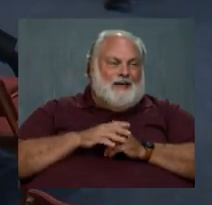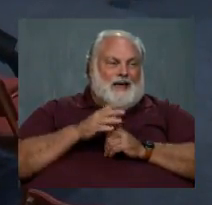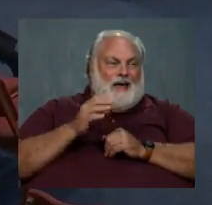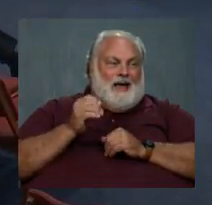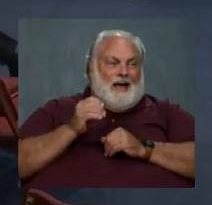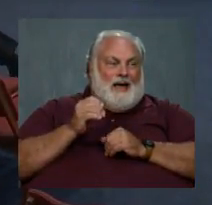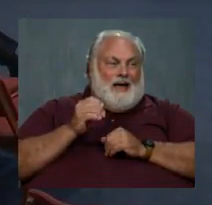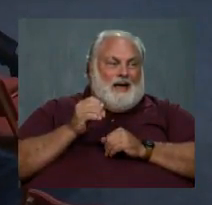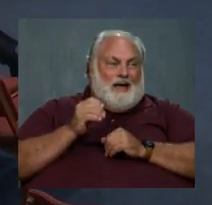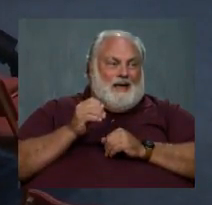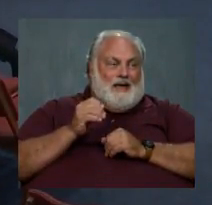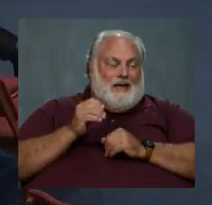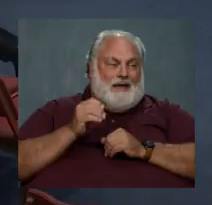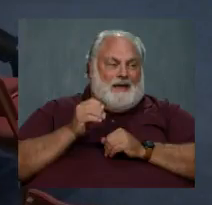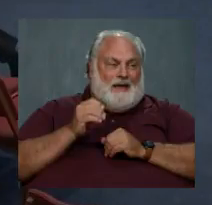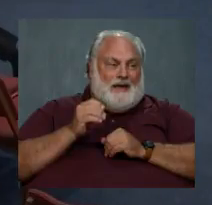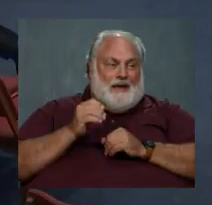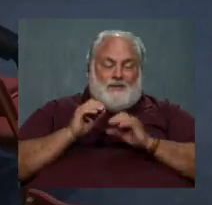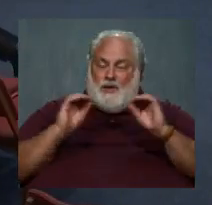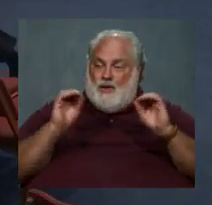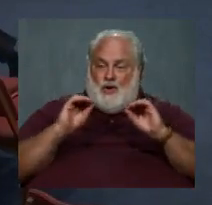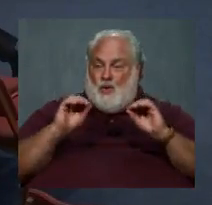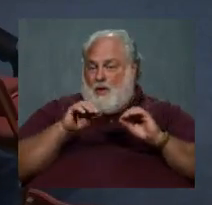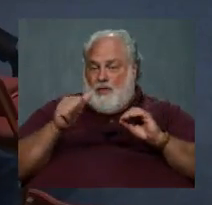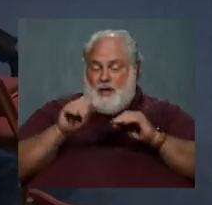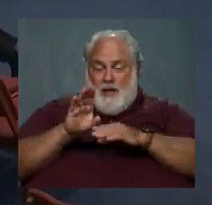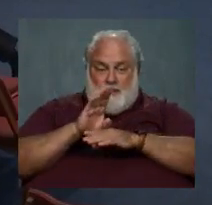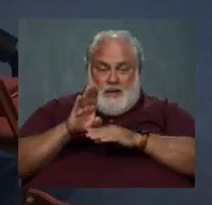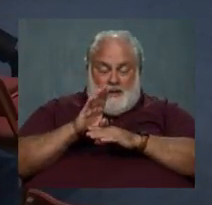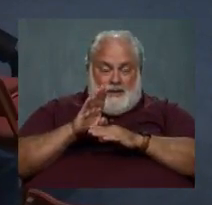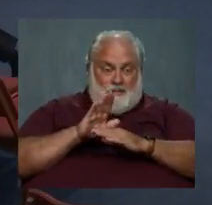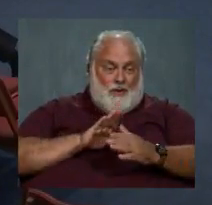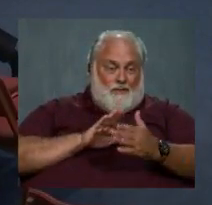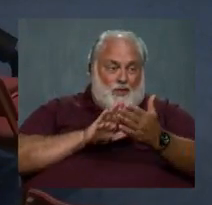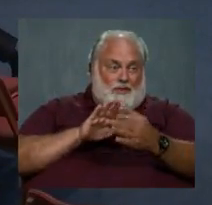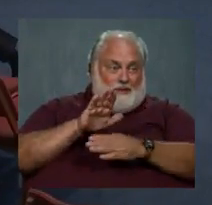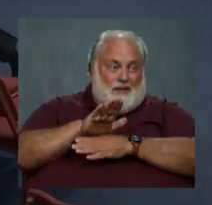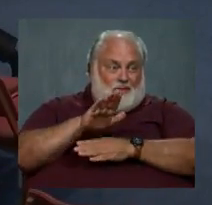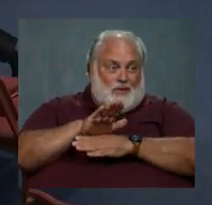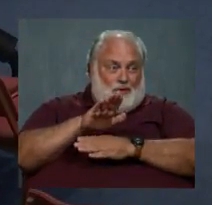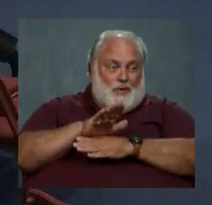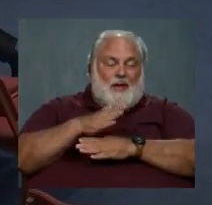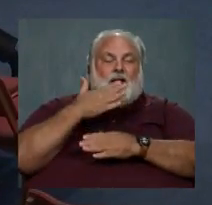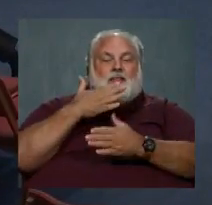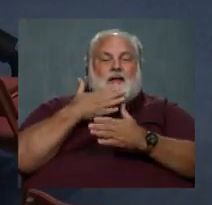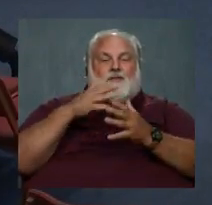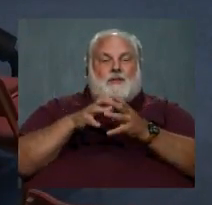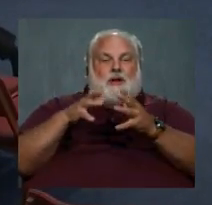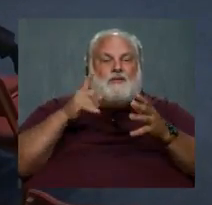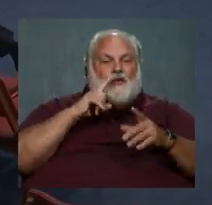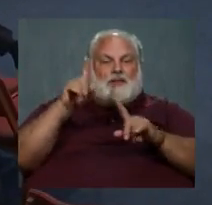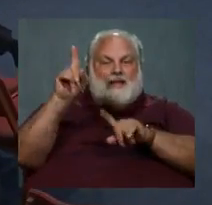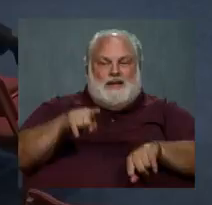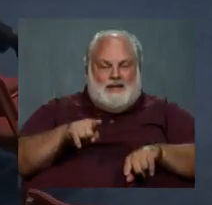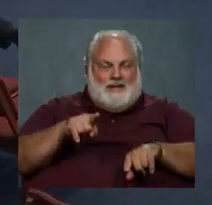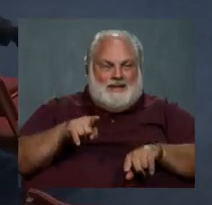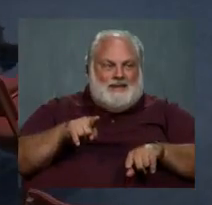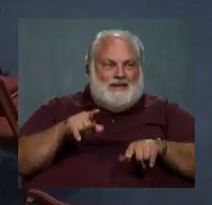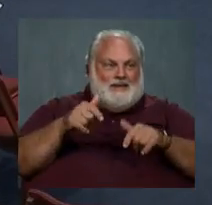And if there's no other business to come before us this afternoon, thank you all very much for attending.